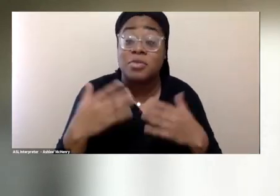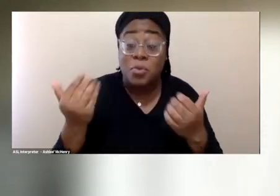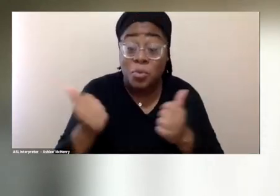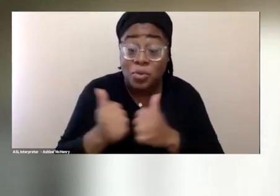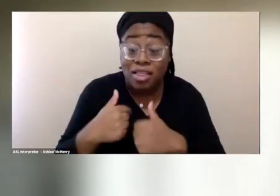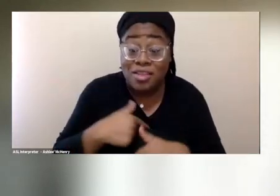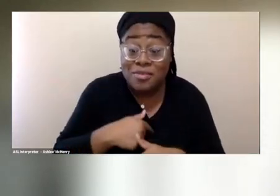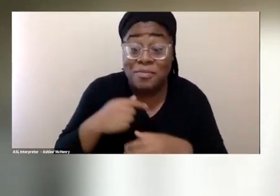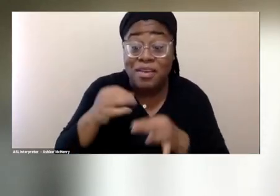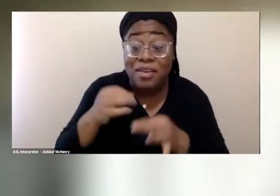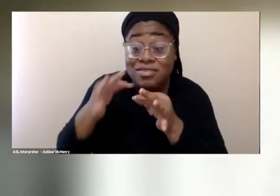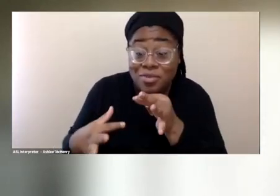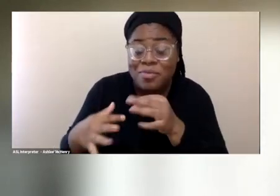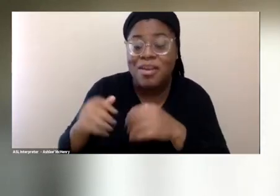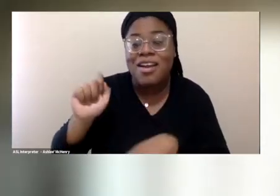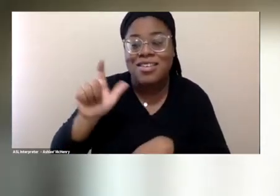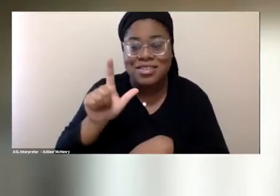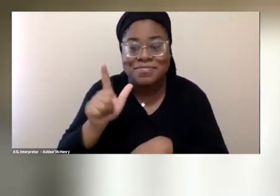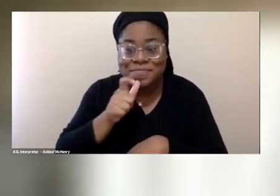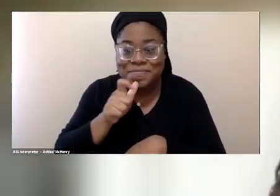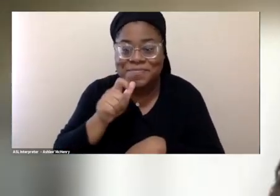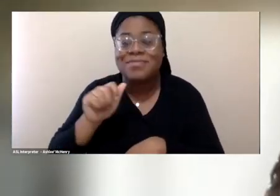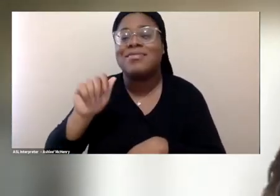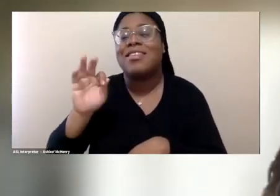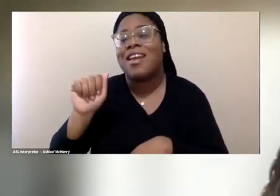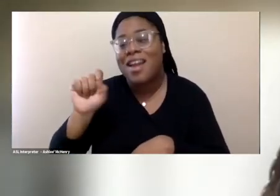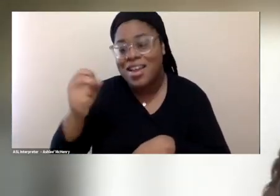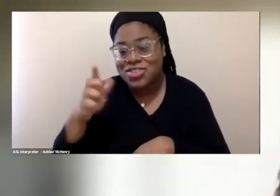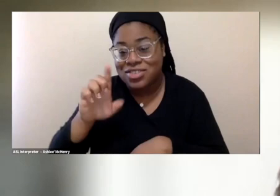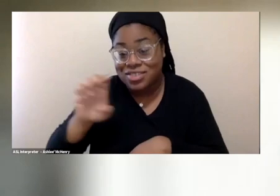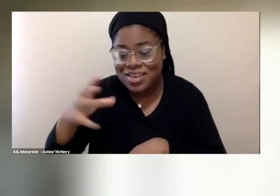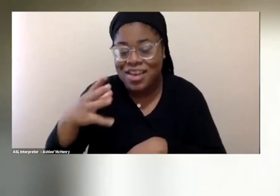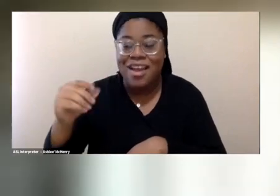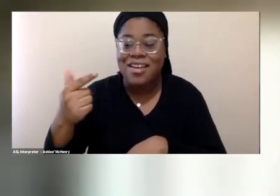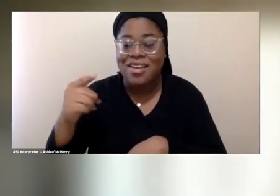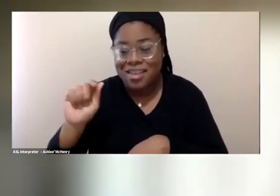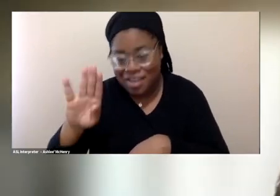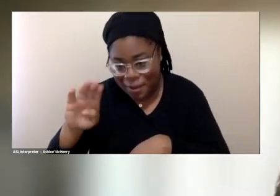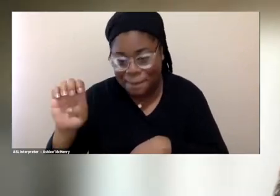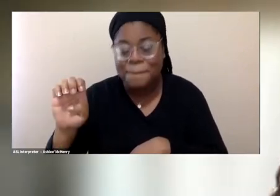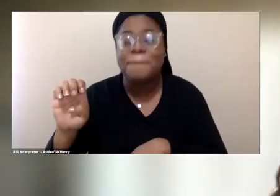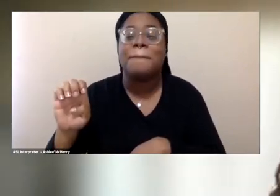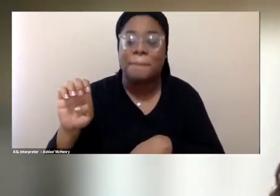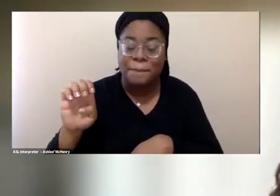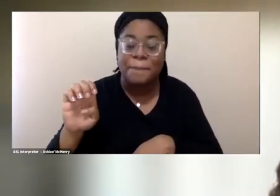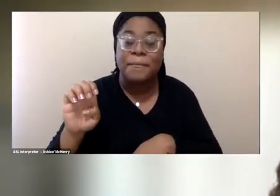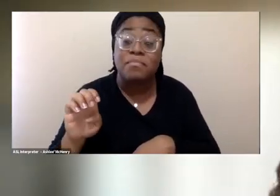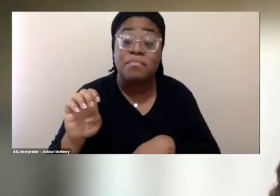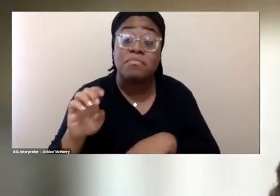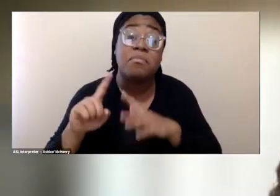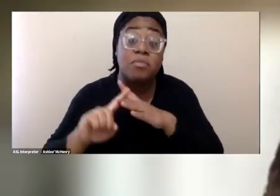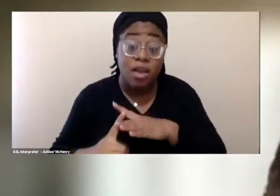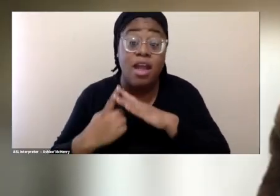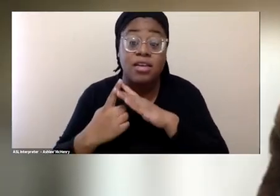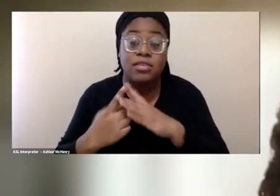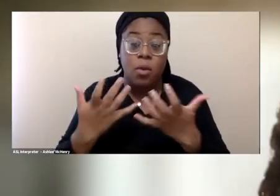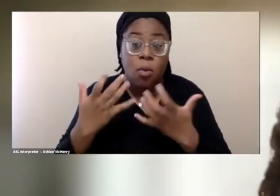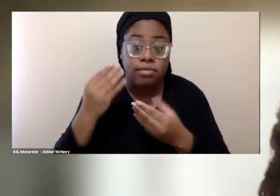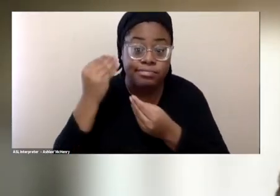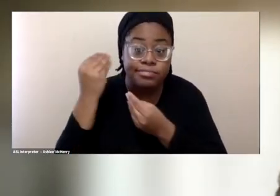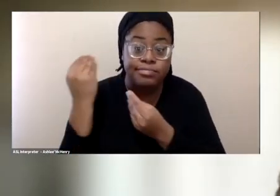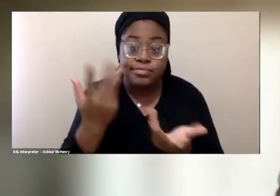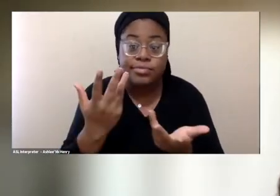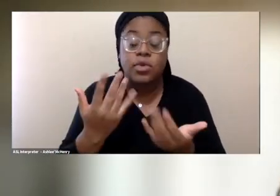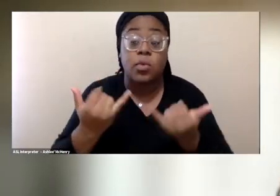ASL interpreters, Ashley McHenry and Gabe Gomez. Before we begin, I would like to acknowledge that in Los Angeles, we